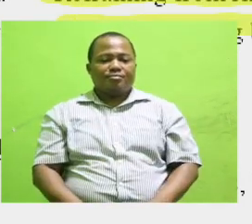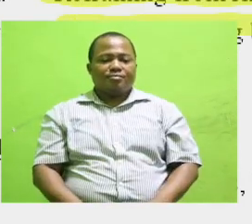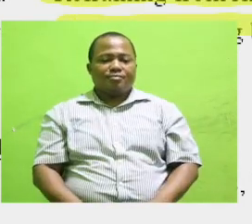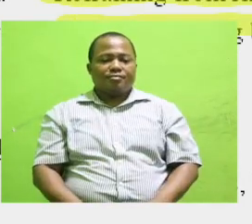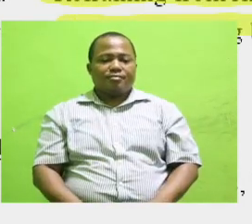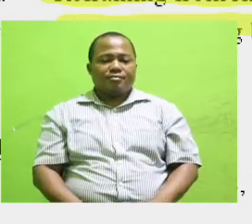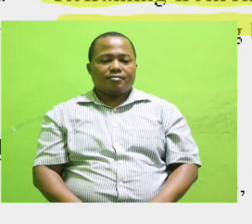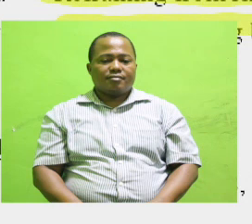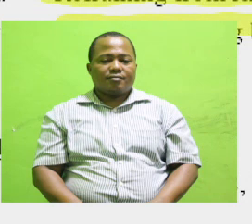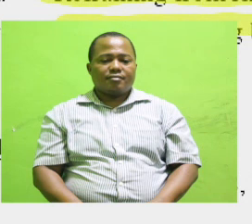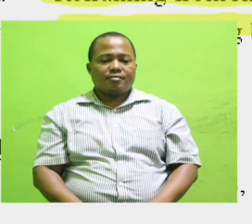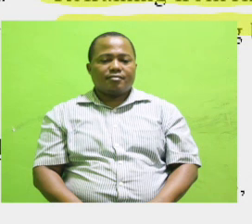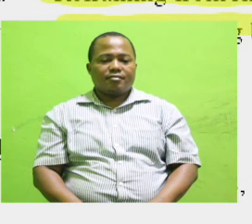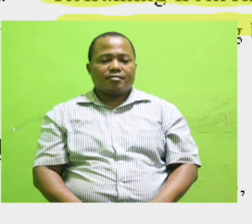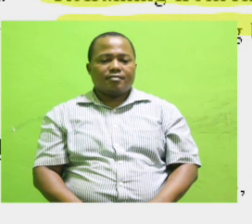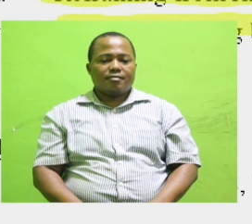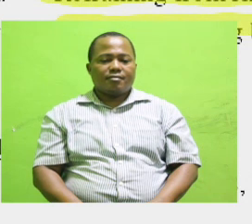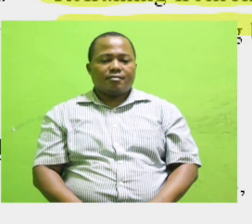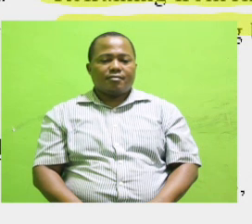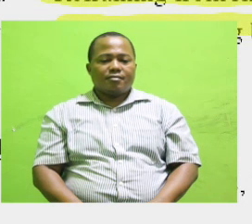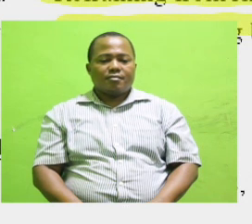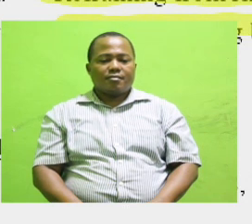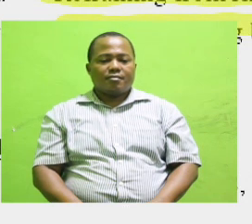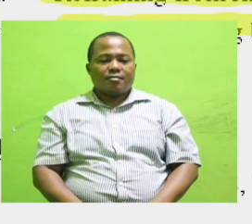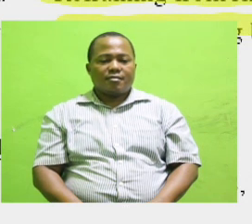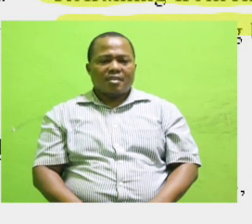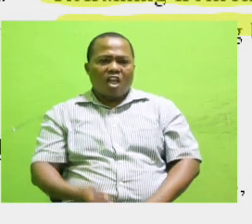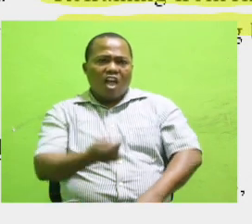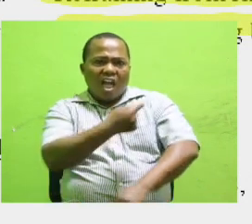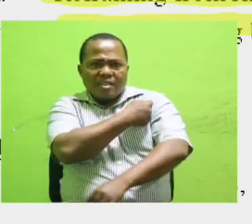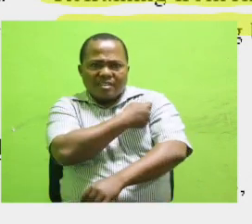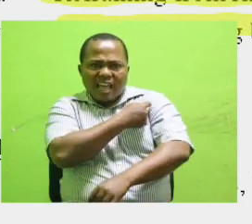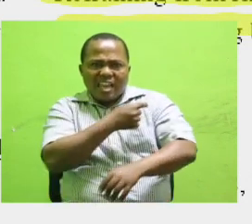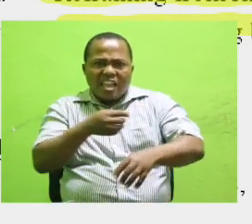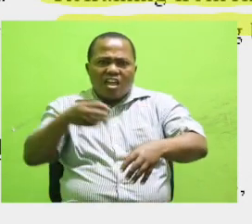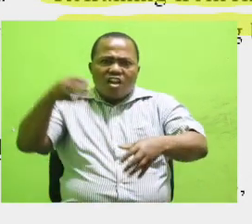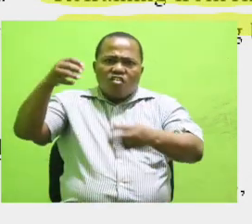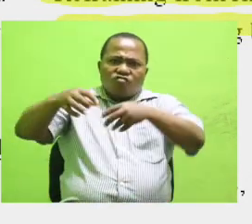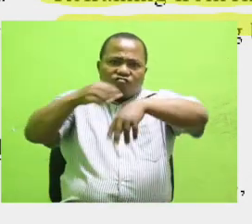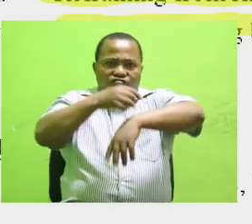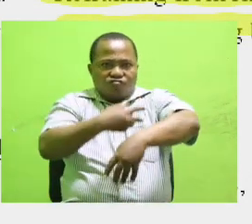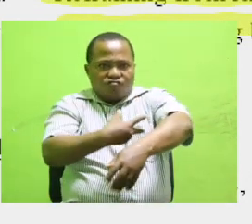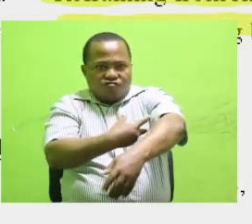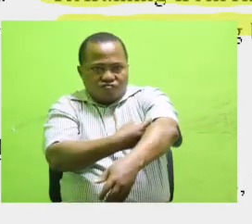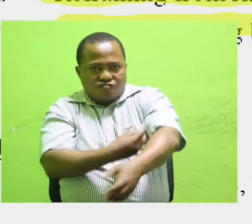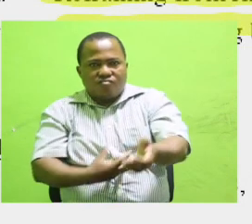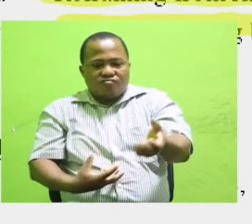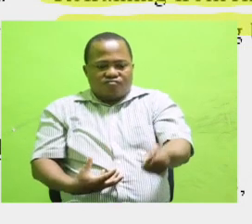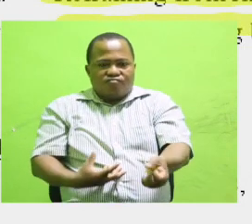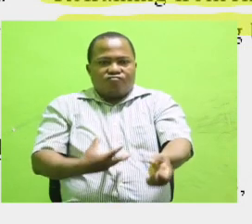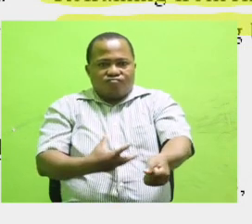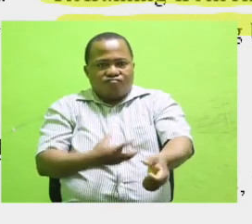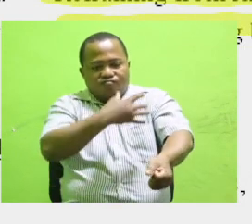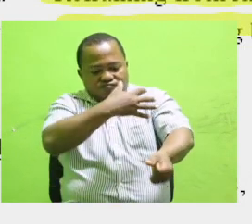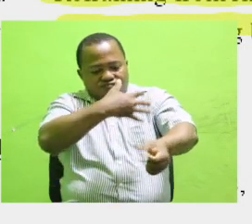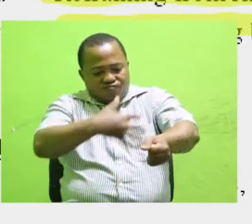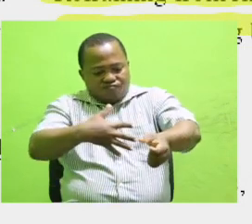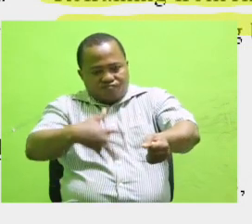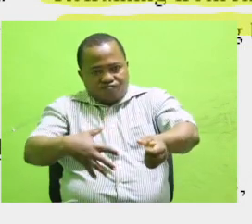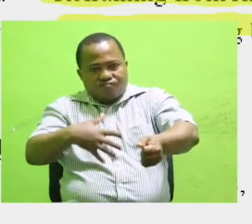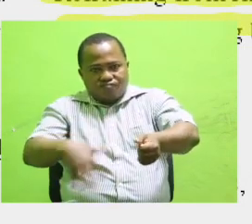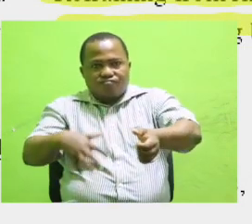reduce the infection rate. Refraining from risky practices such as FGM,